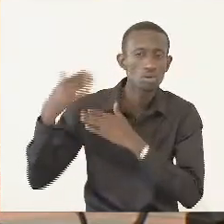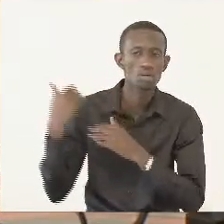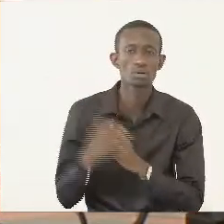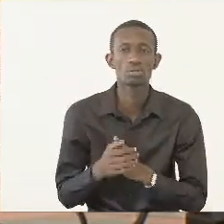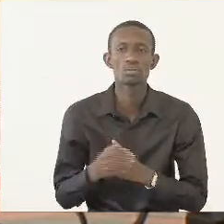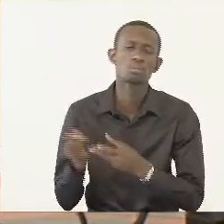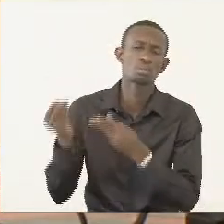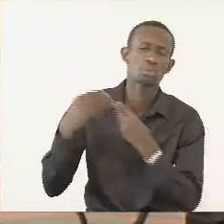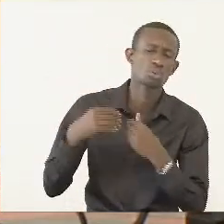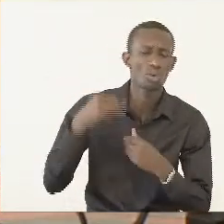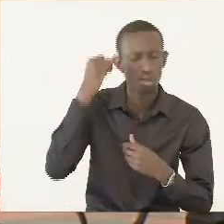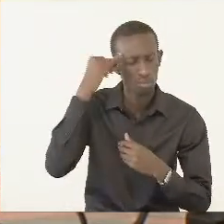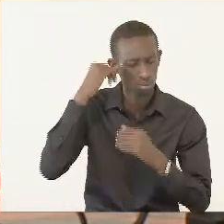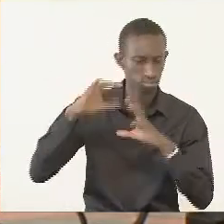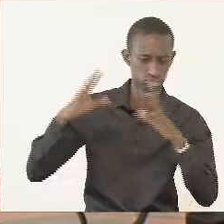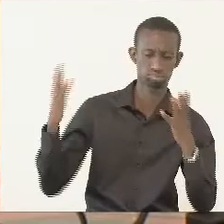a whole idea